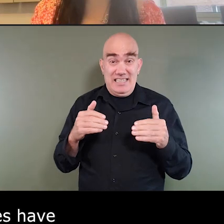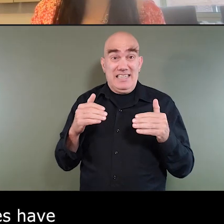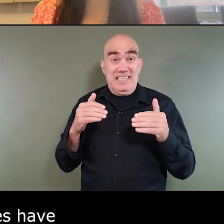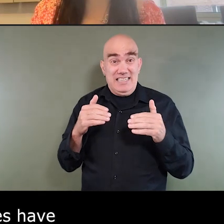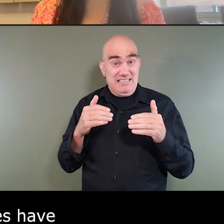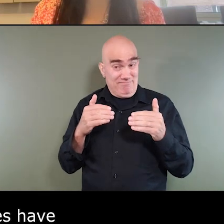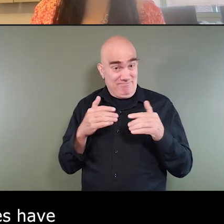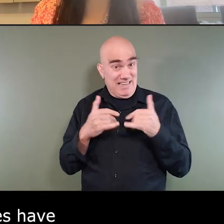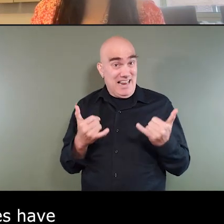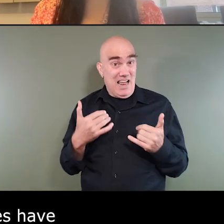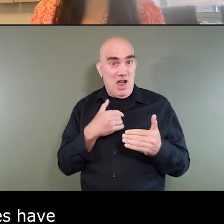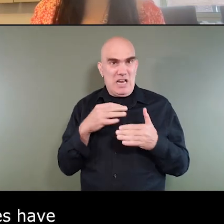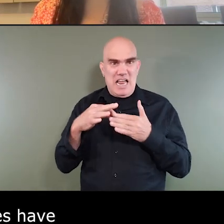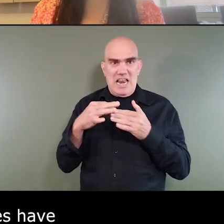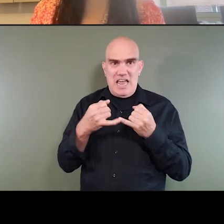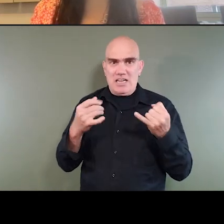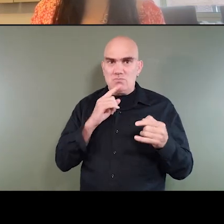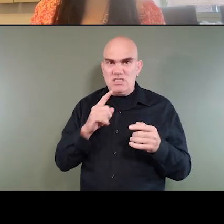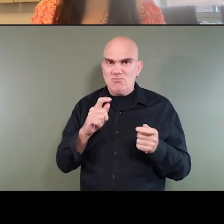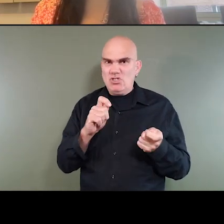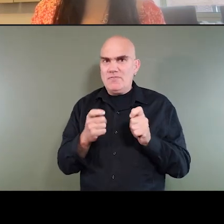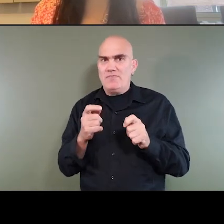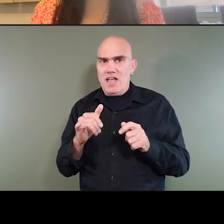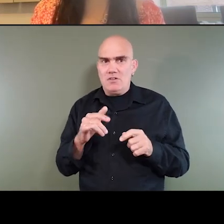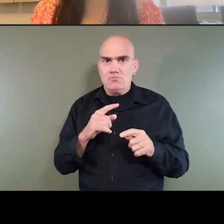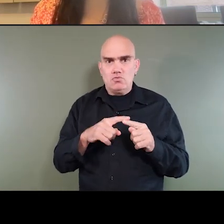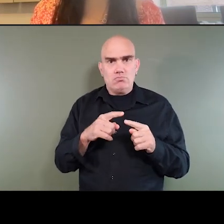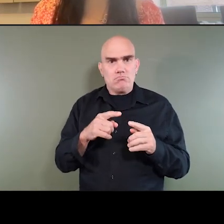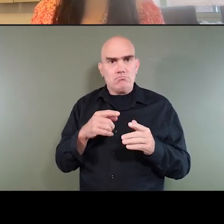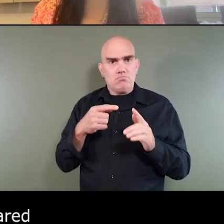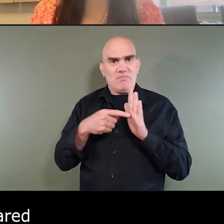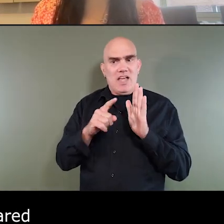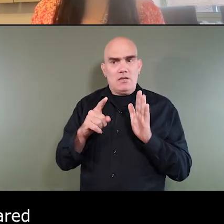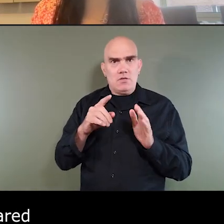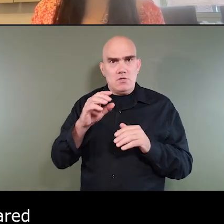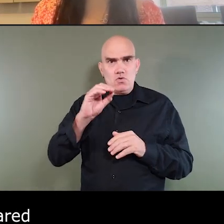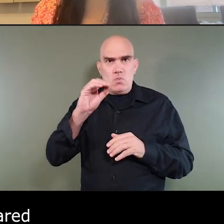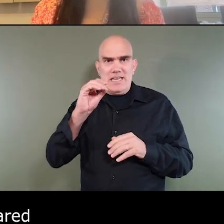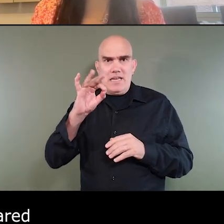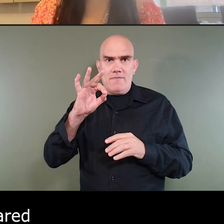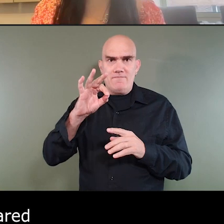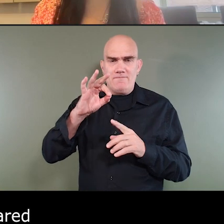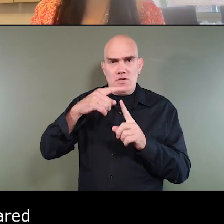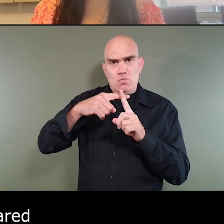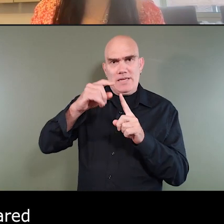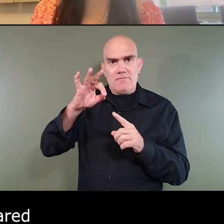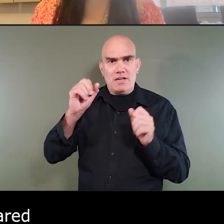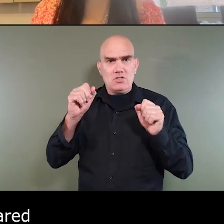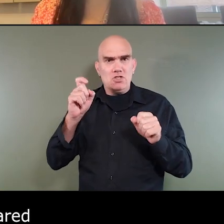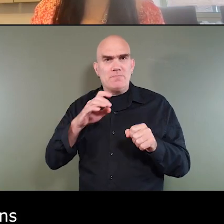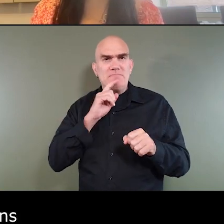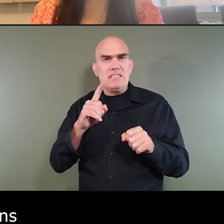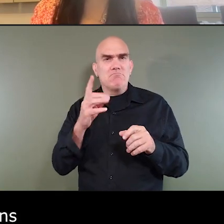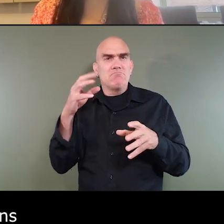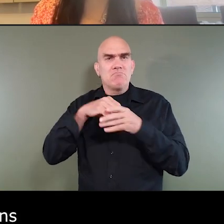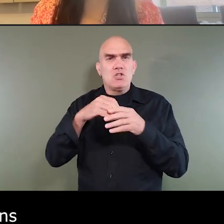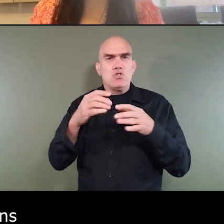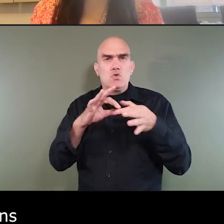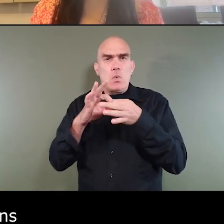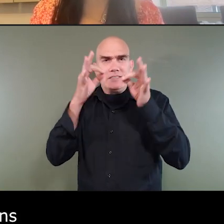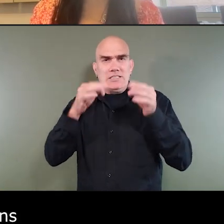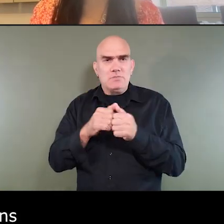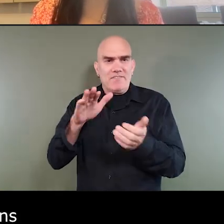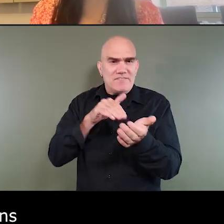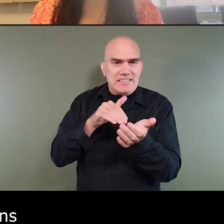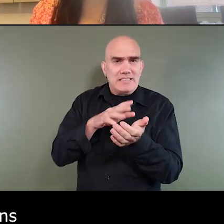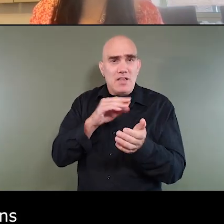guidelines have shifted to say that, the degree of exercise they ought to do should be a shared decision-making process with their